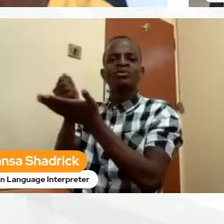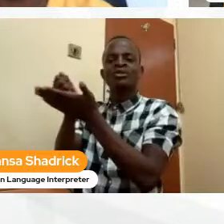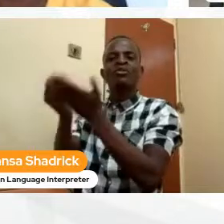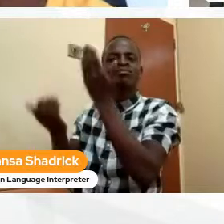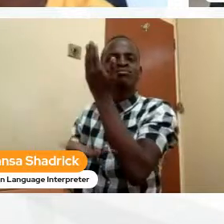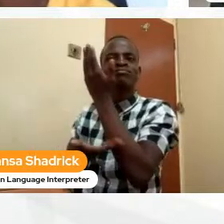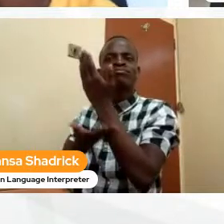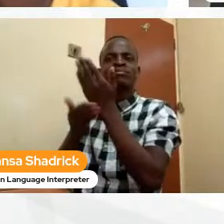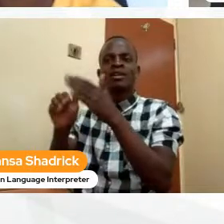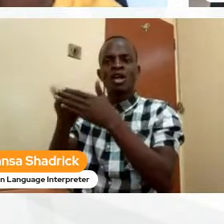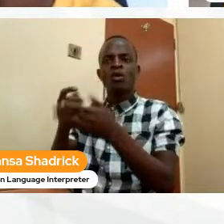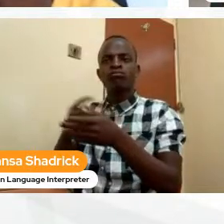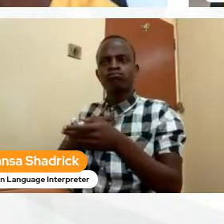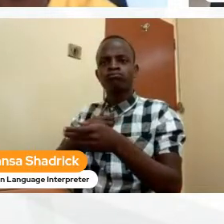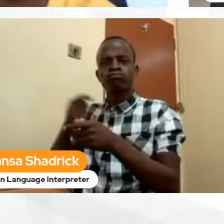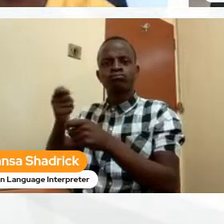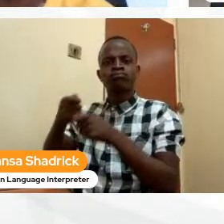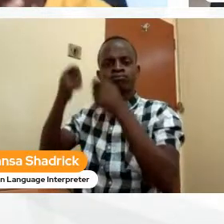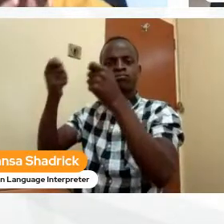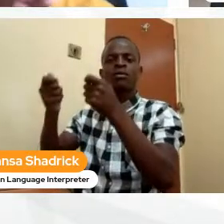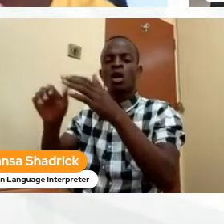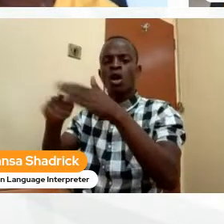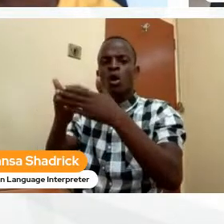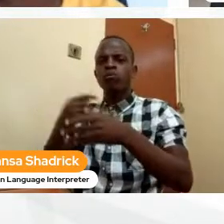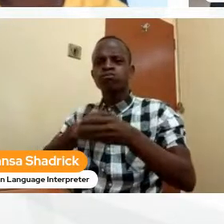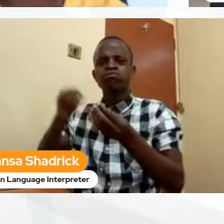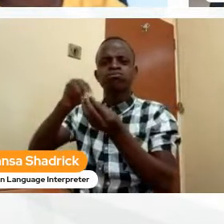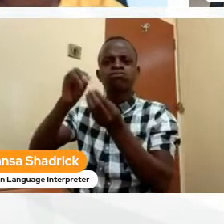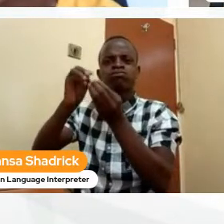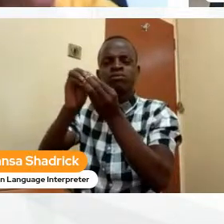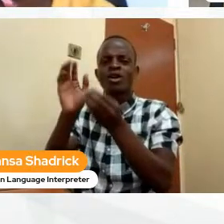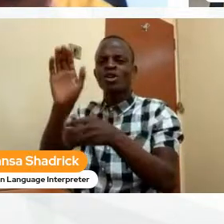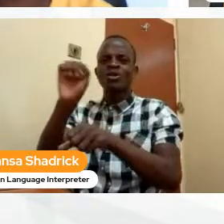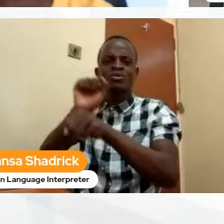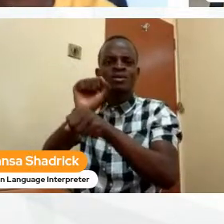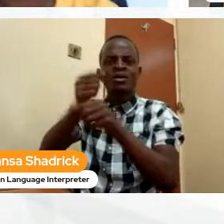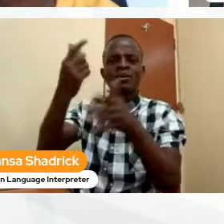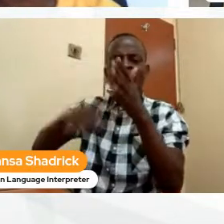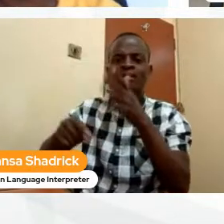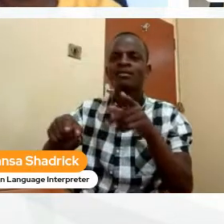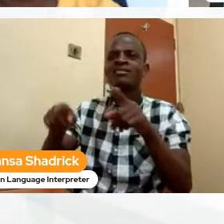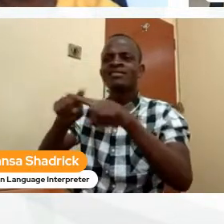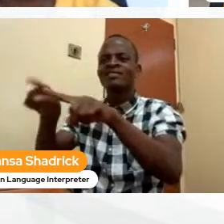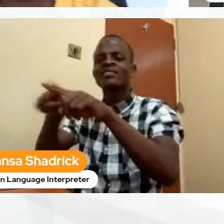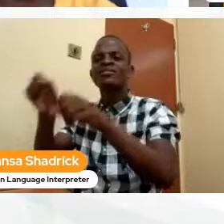Health Hero Awards, has impacted your career, your works, and everything else?